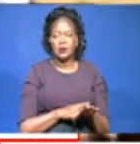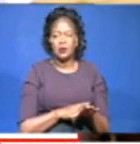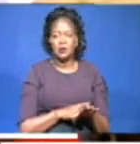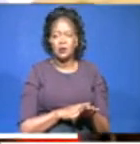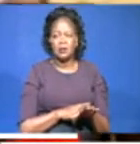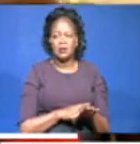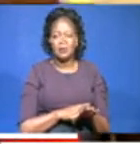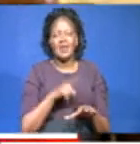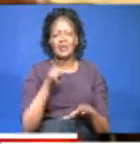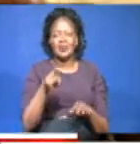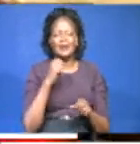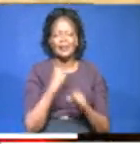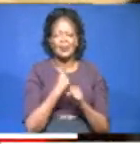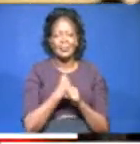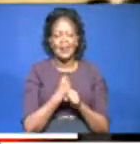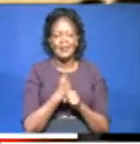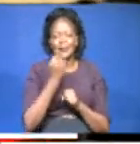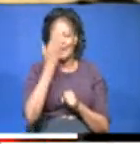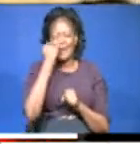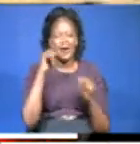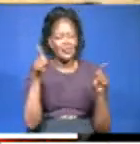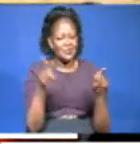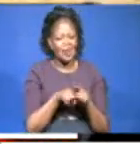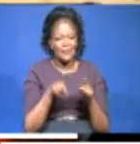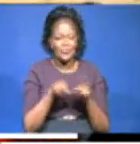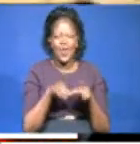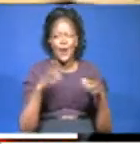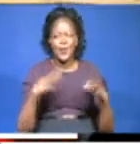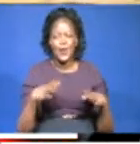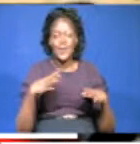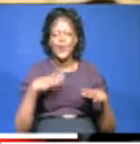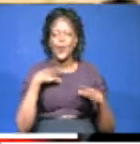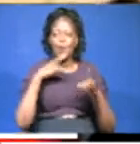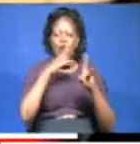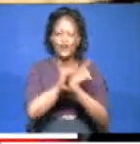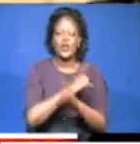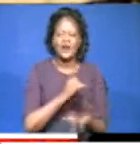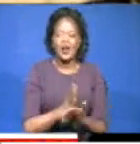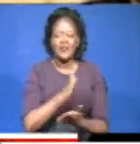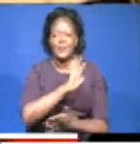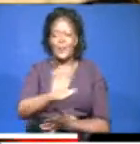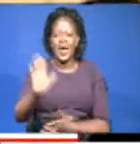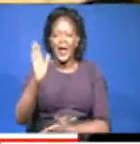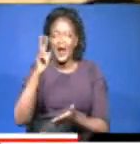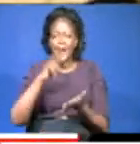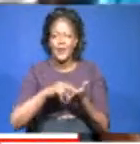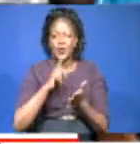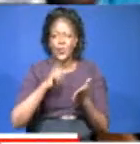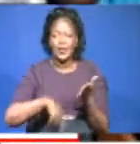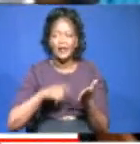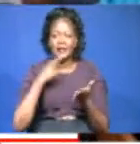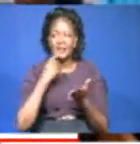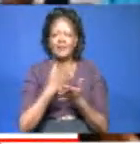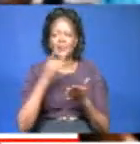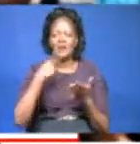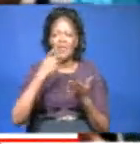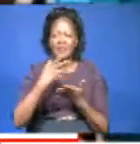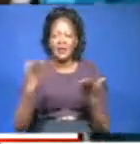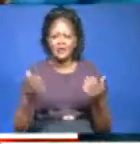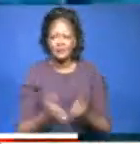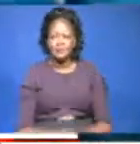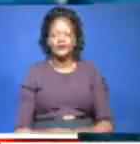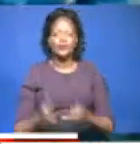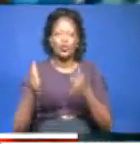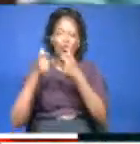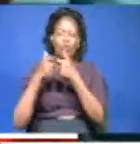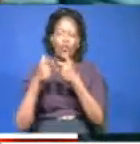perpetrated by the same people who want to defend their rights. So tell them the right thing. Kwale ELC Judge